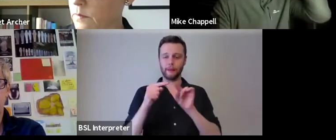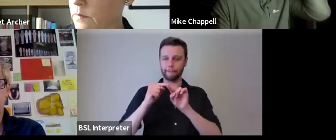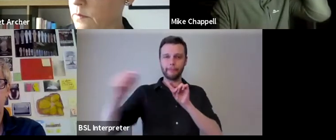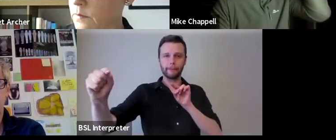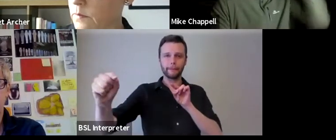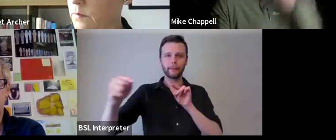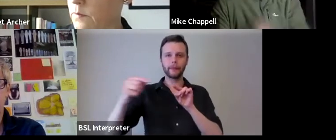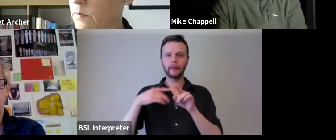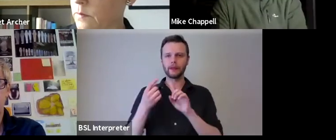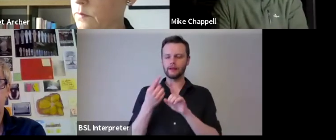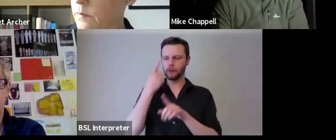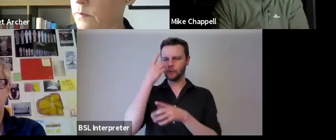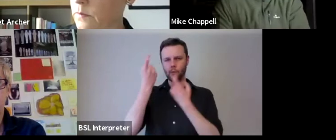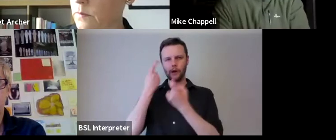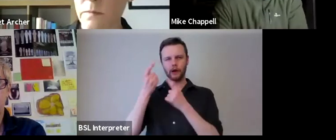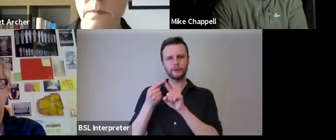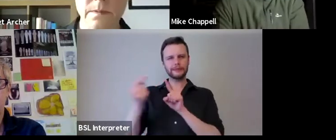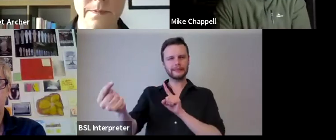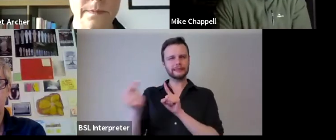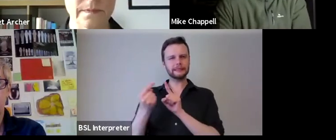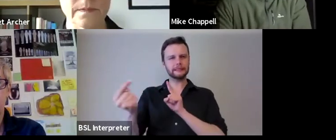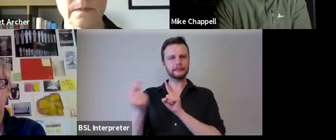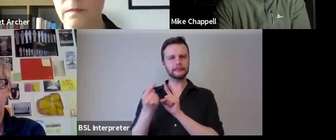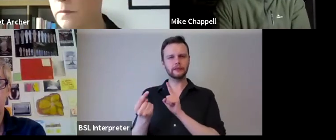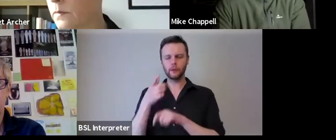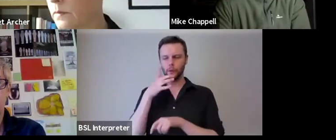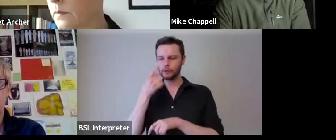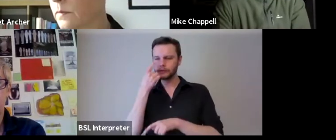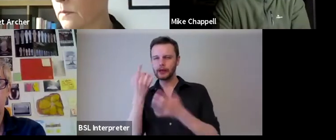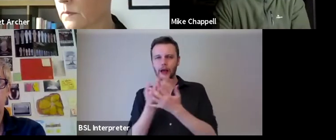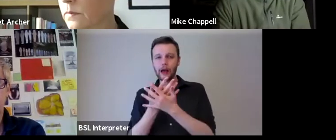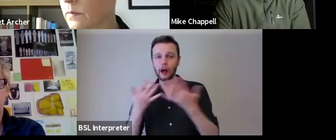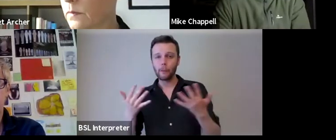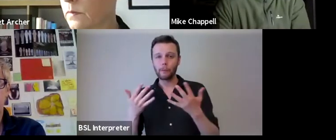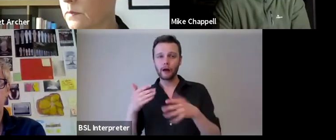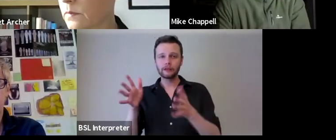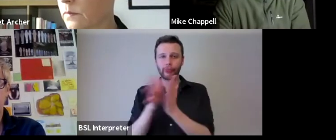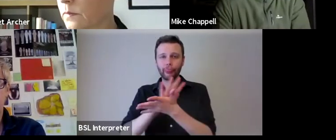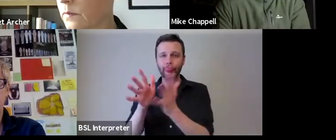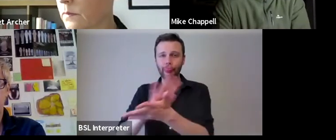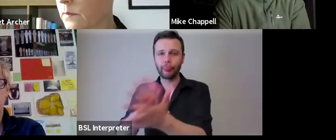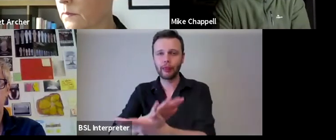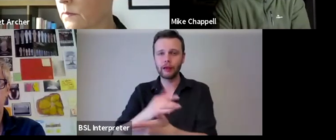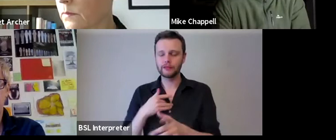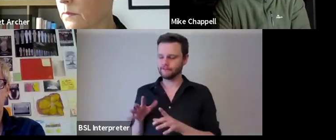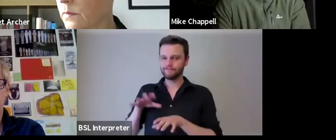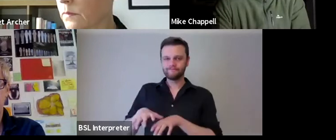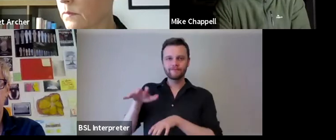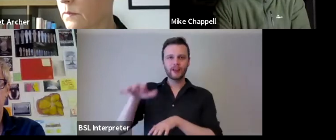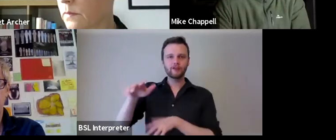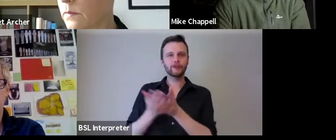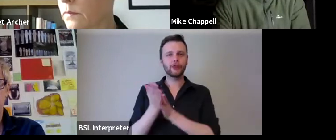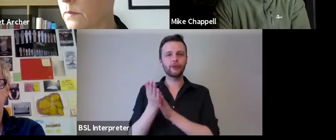and calculates distances. So they wanted to see how much damages were caused by the cyclone in several suburbs in New